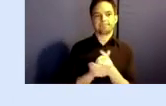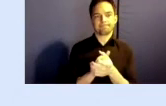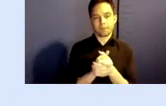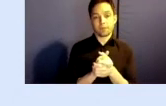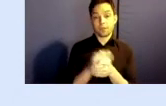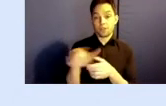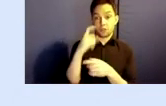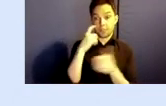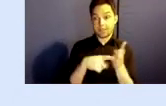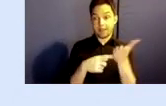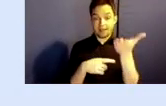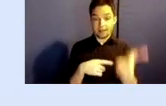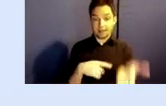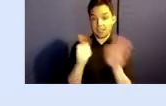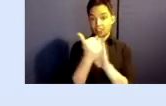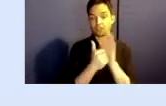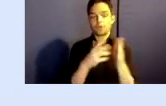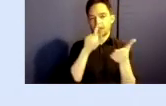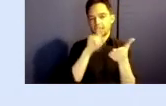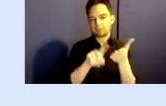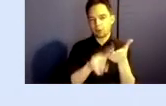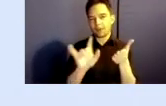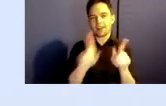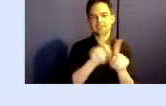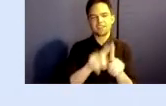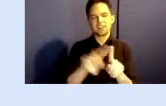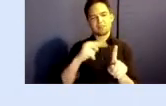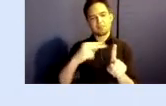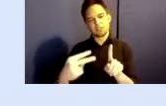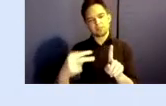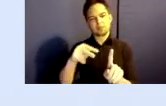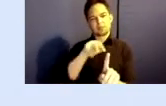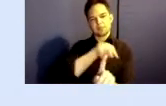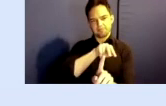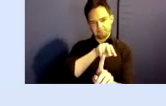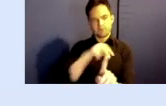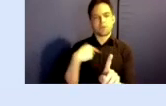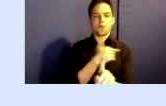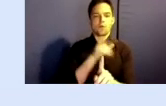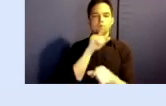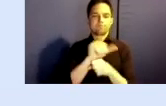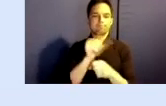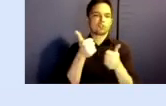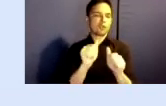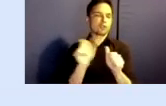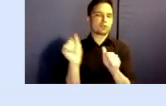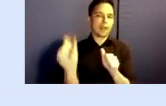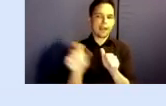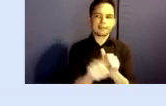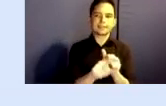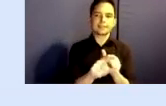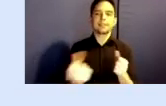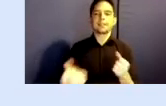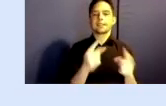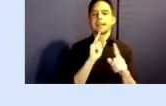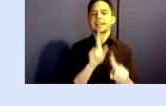from the agenda here, we're going to explore that from different angles. And we're really going to try to ask and answer the questions